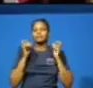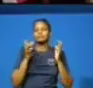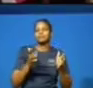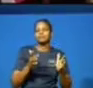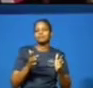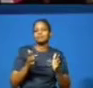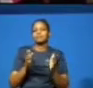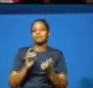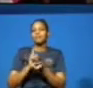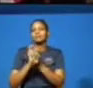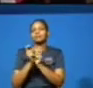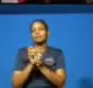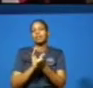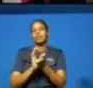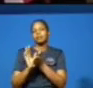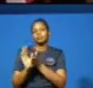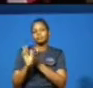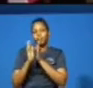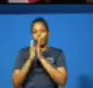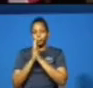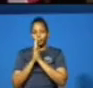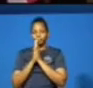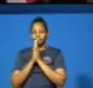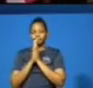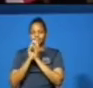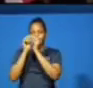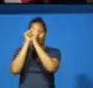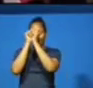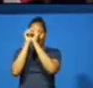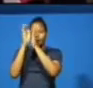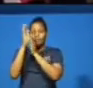Our Father and our God,